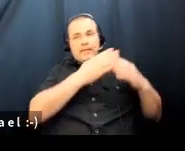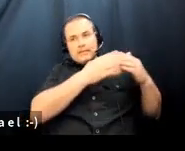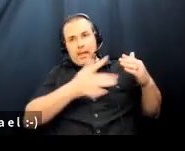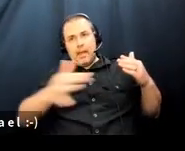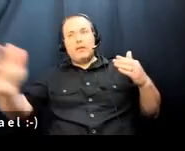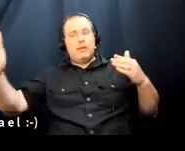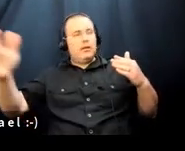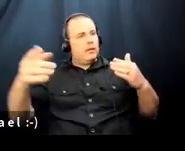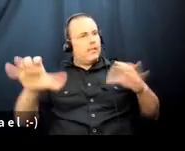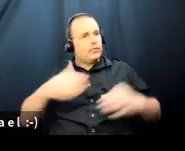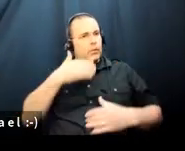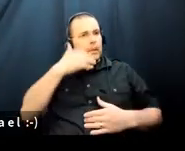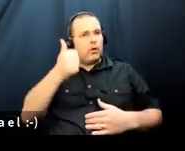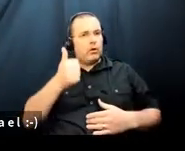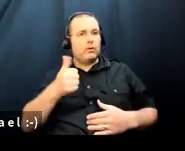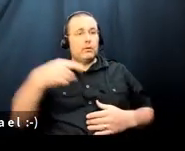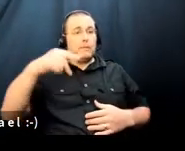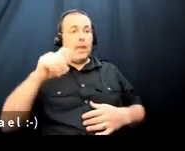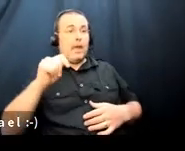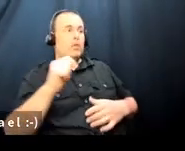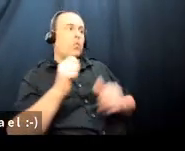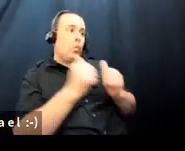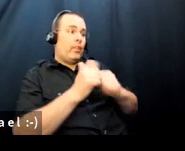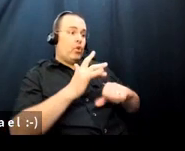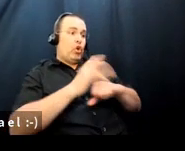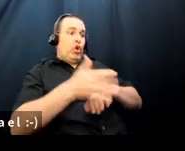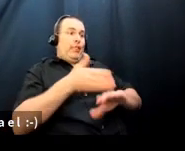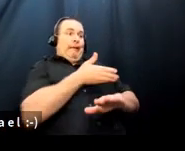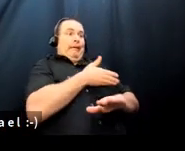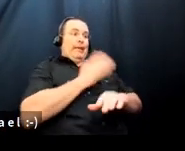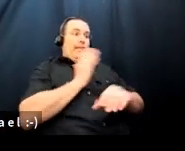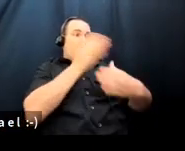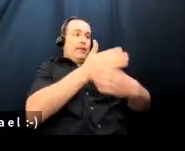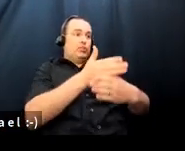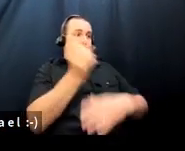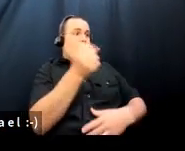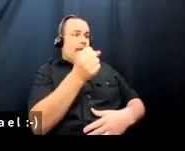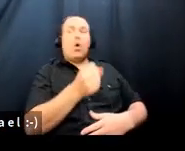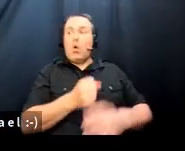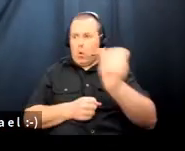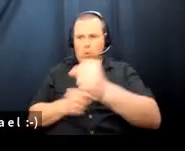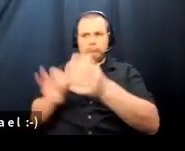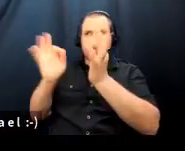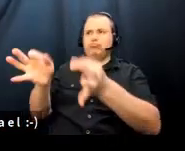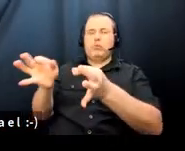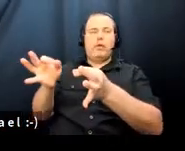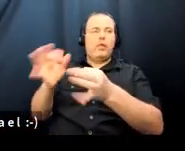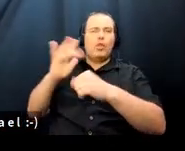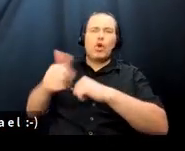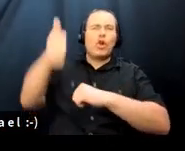And with early intervention, yes. Yes, absolutely. And the earlier the intervention for